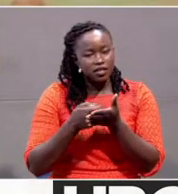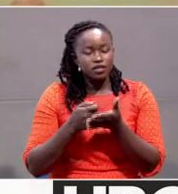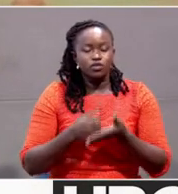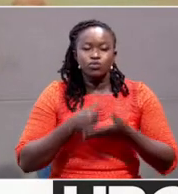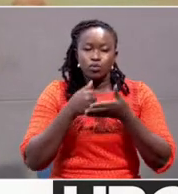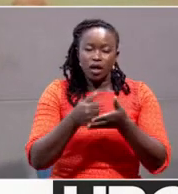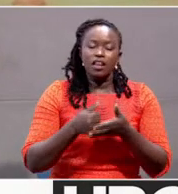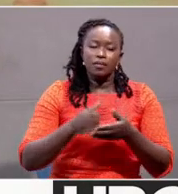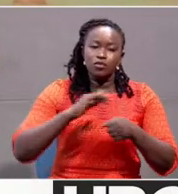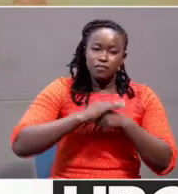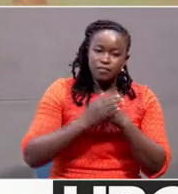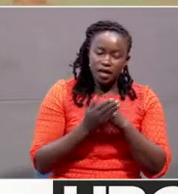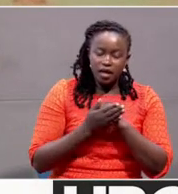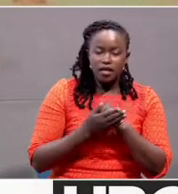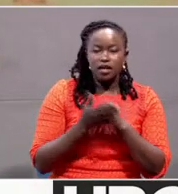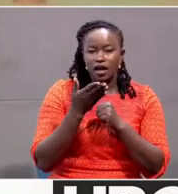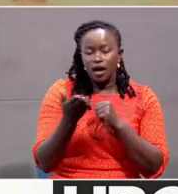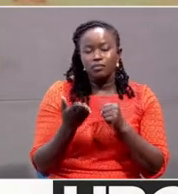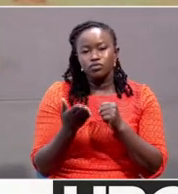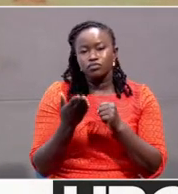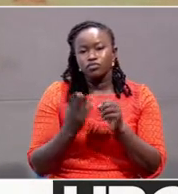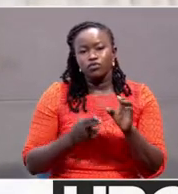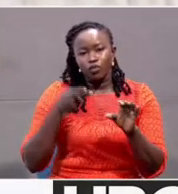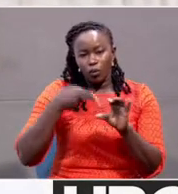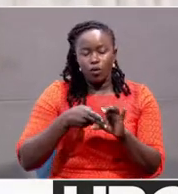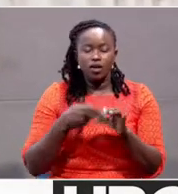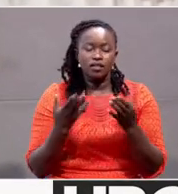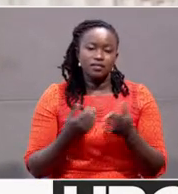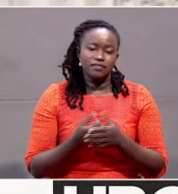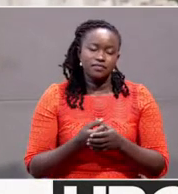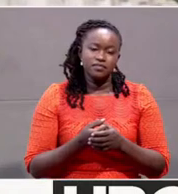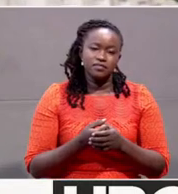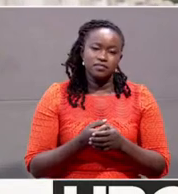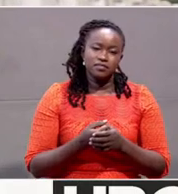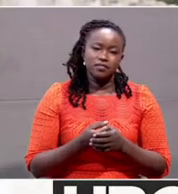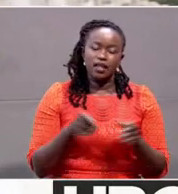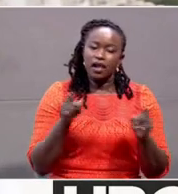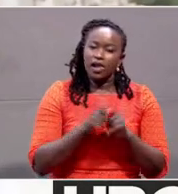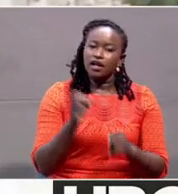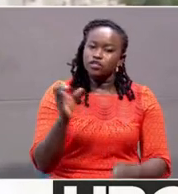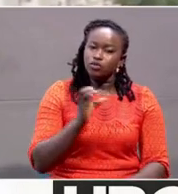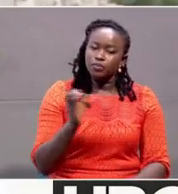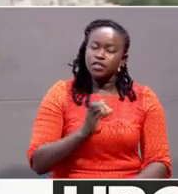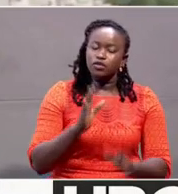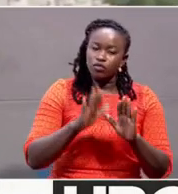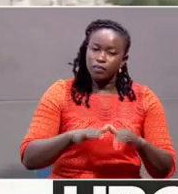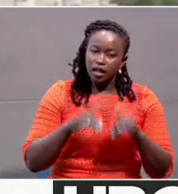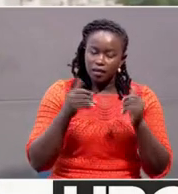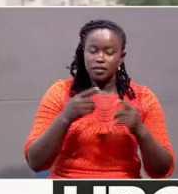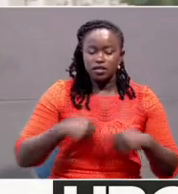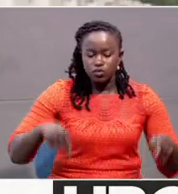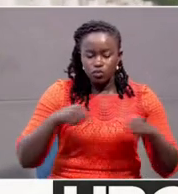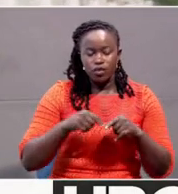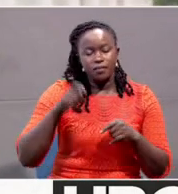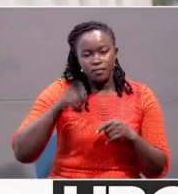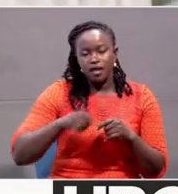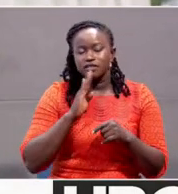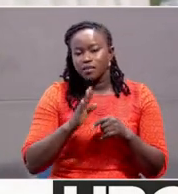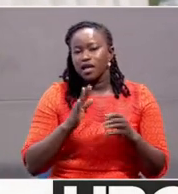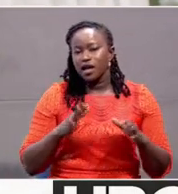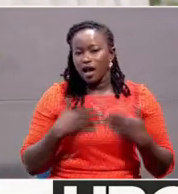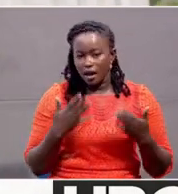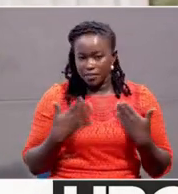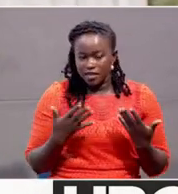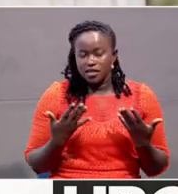production of oil by May 2025. So as a committee of parliament, we should be happy